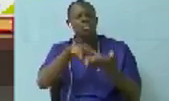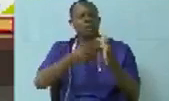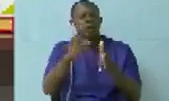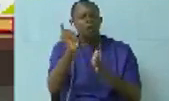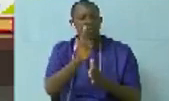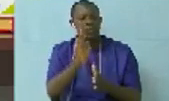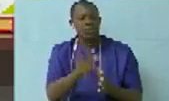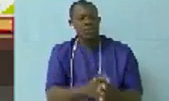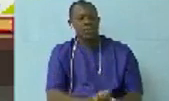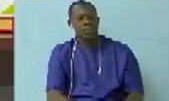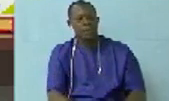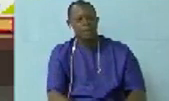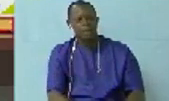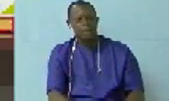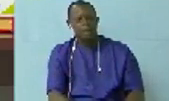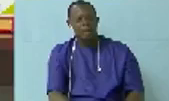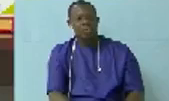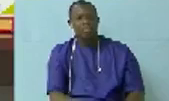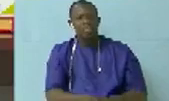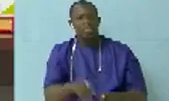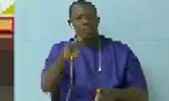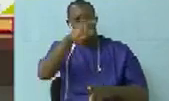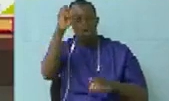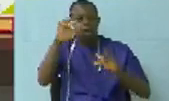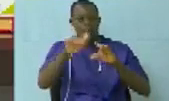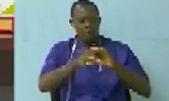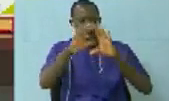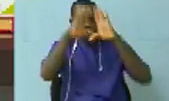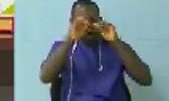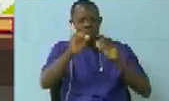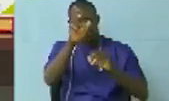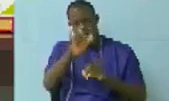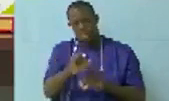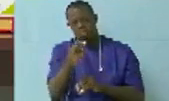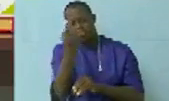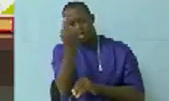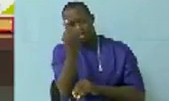So when staff officer 1. Staff finance. Officer 1.